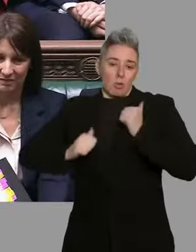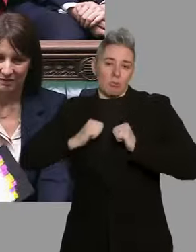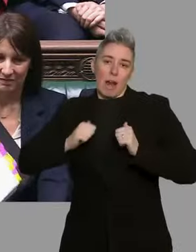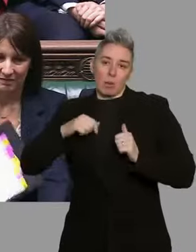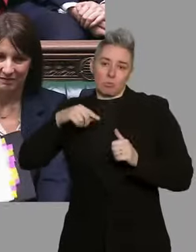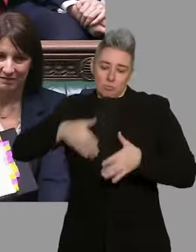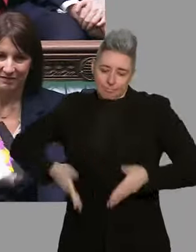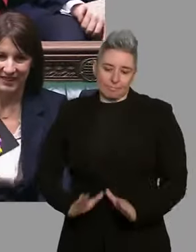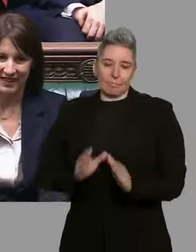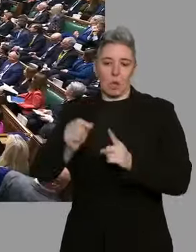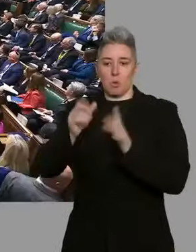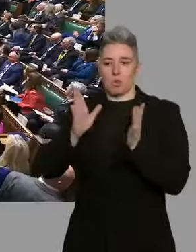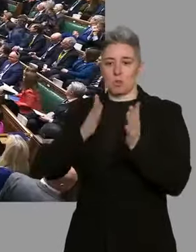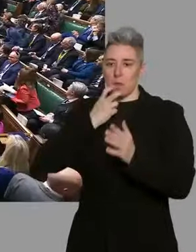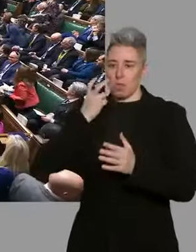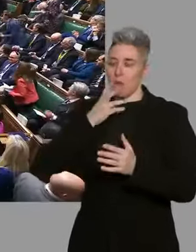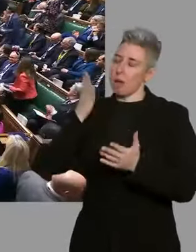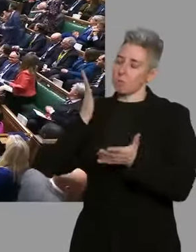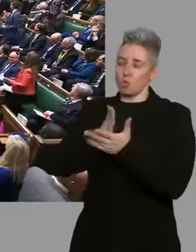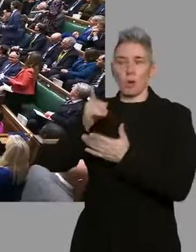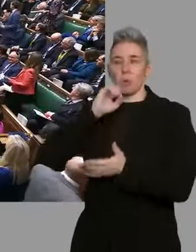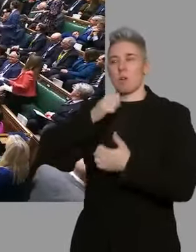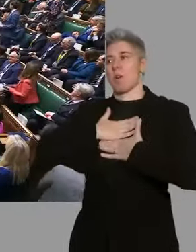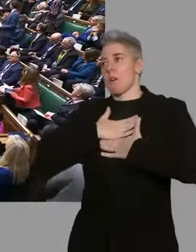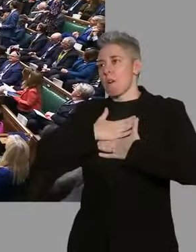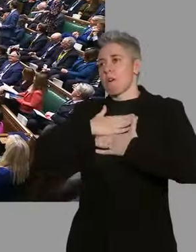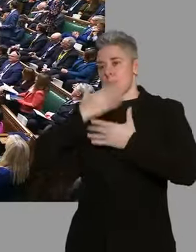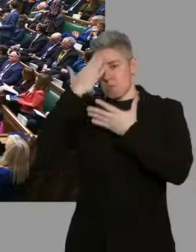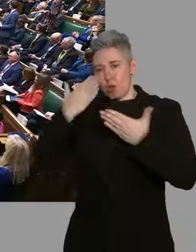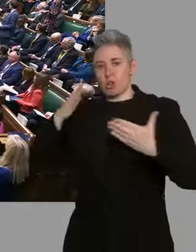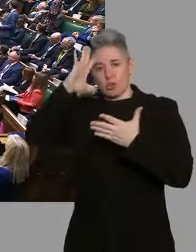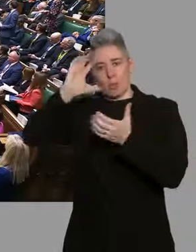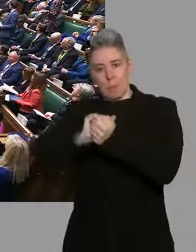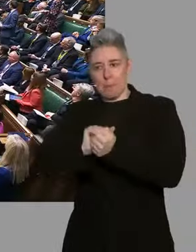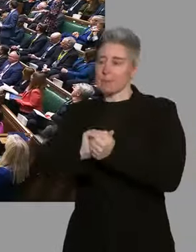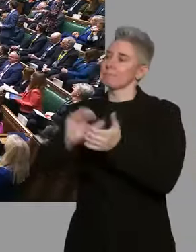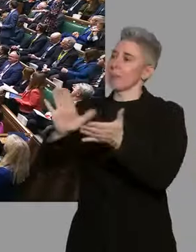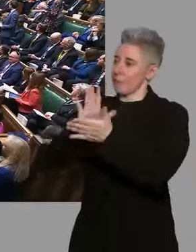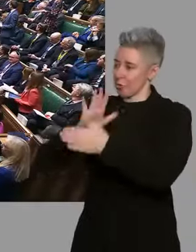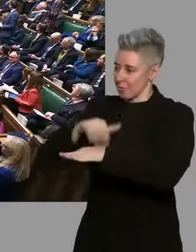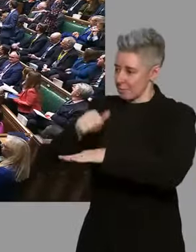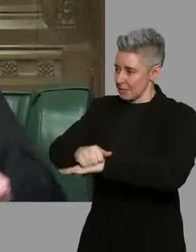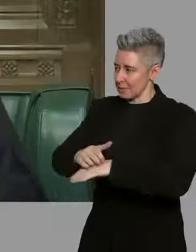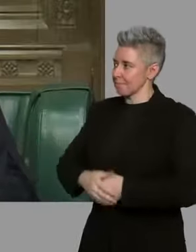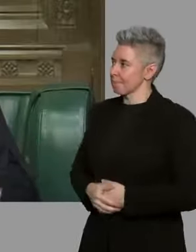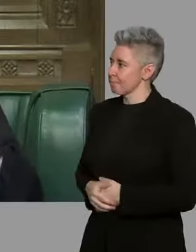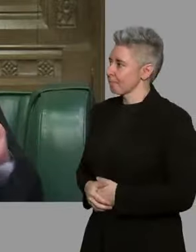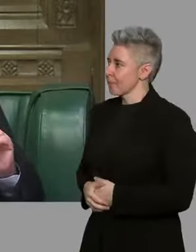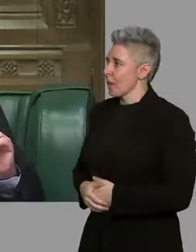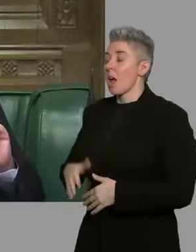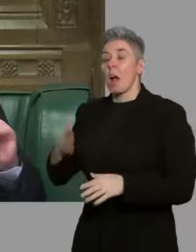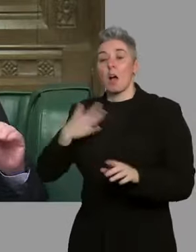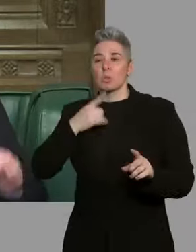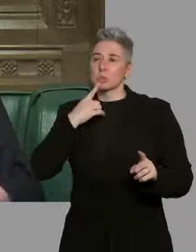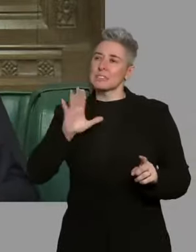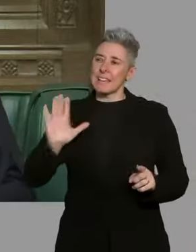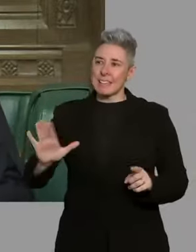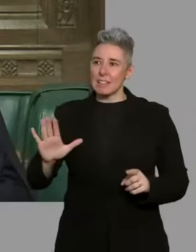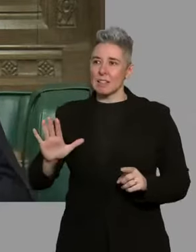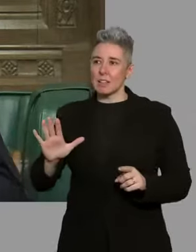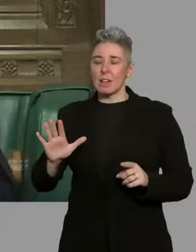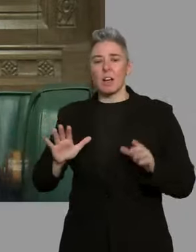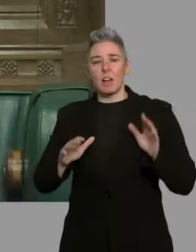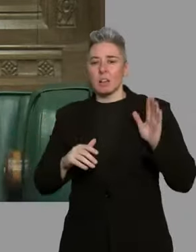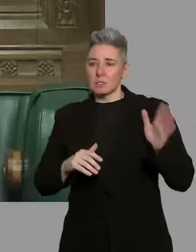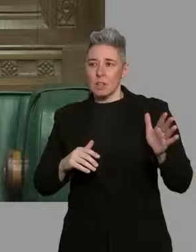Happy Christmas. I just say to Mr. Mayor, I keep hearing, I heard you the other week over here, I'm hearing again that it's not a good time to push a